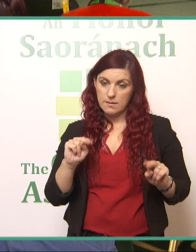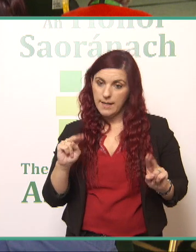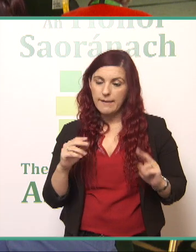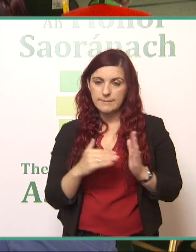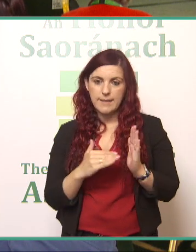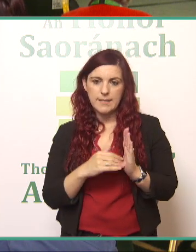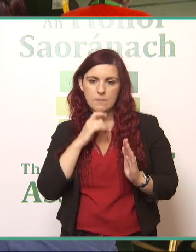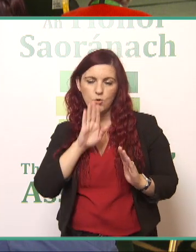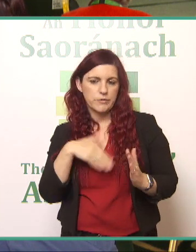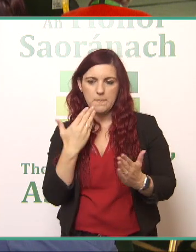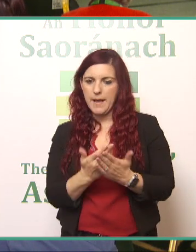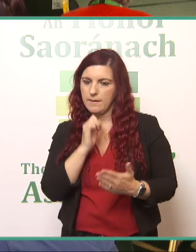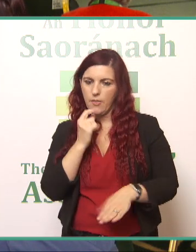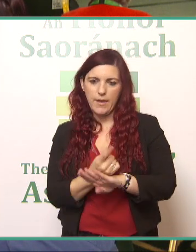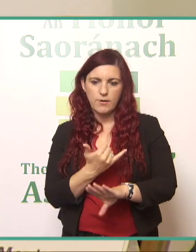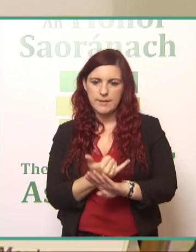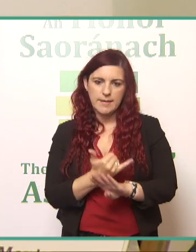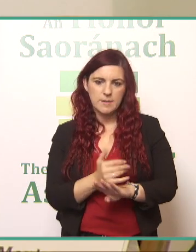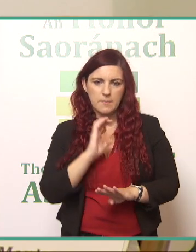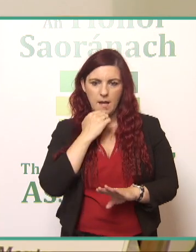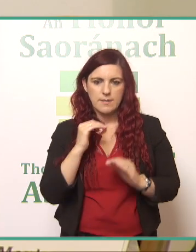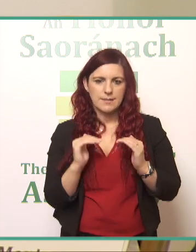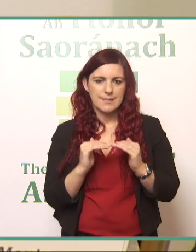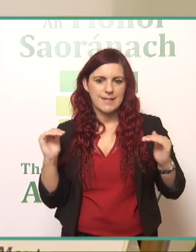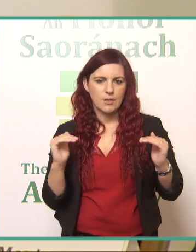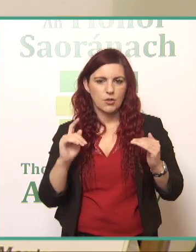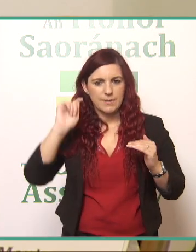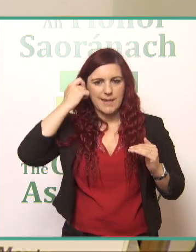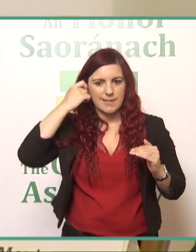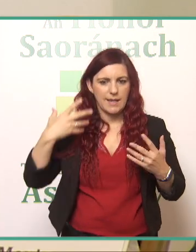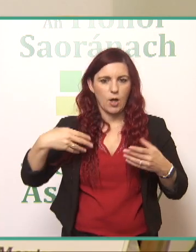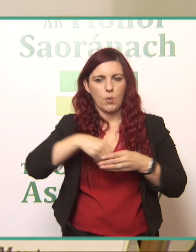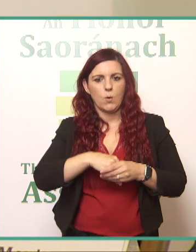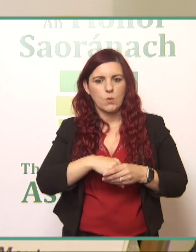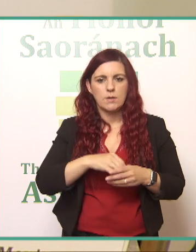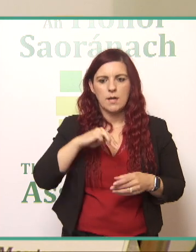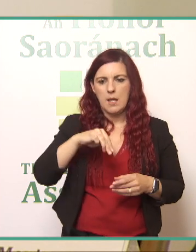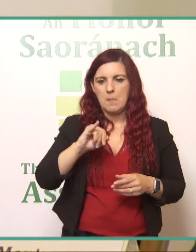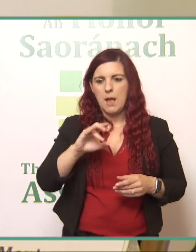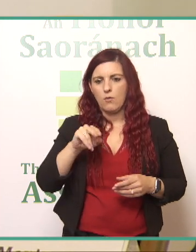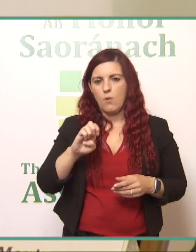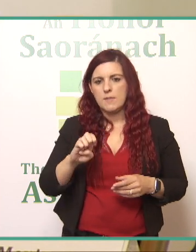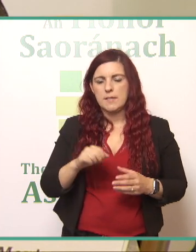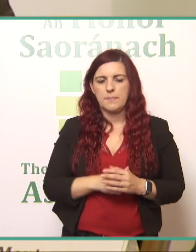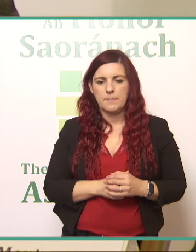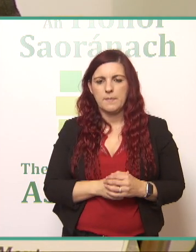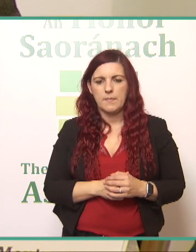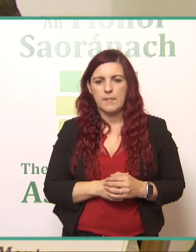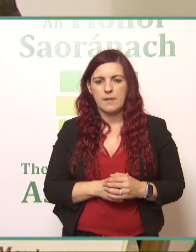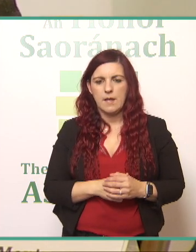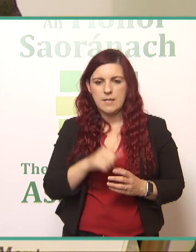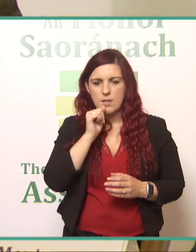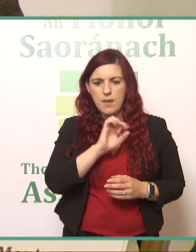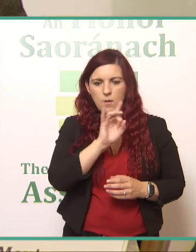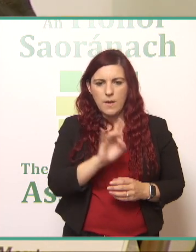but the demand isn't there for it yet because the standard tests don't incorporate the microbial analysis at the moment. So that's that